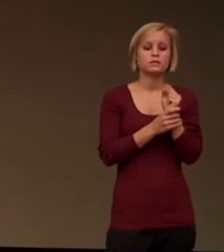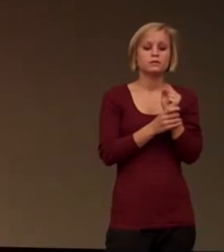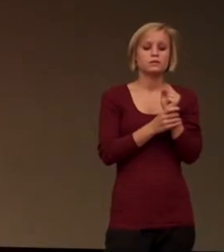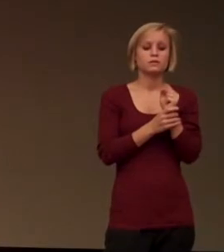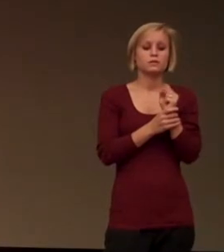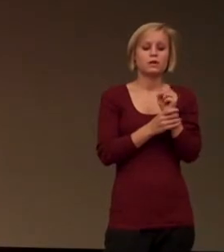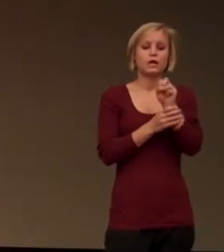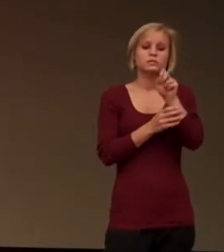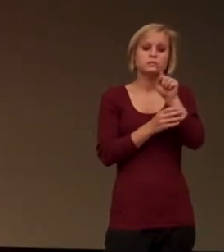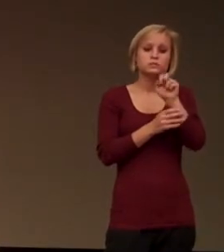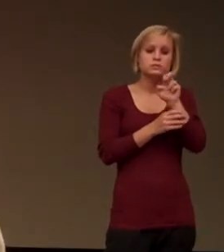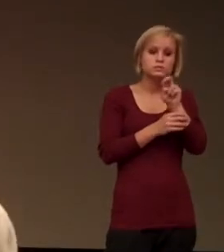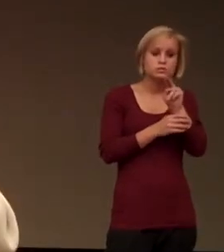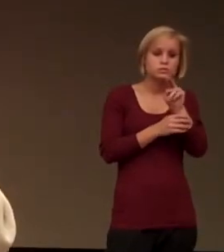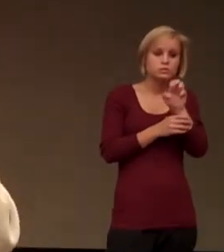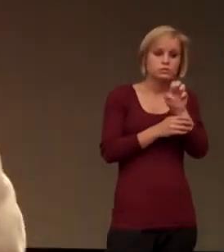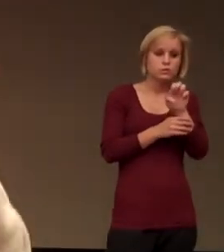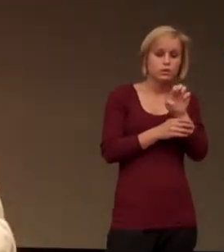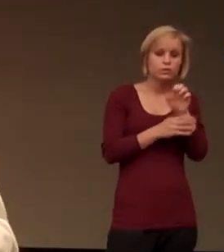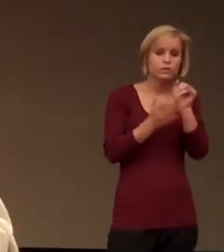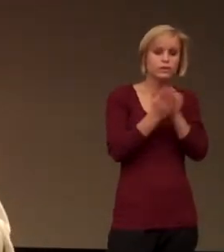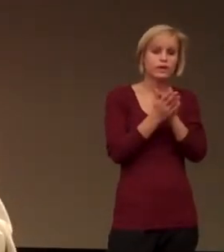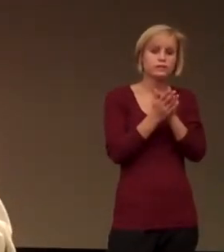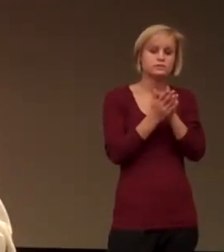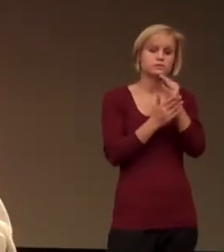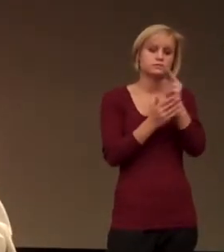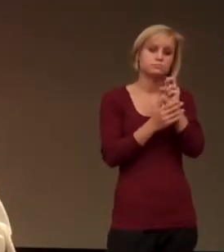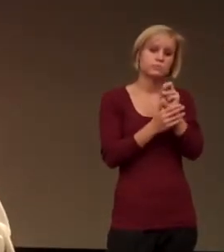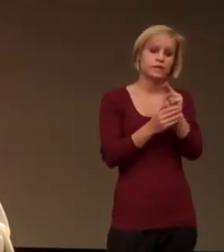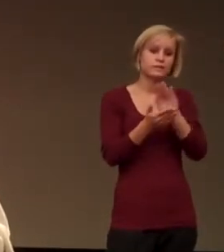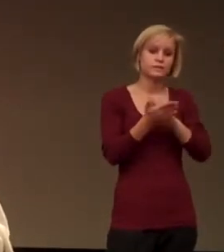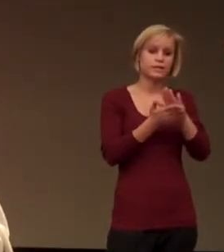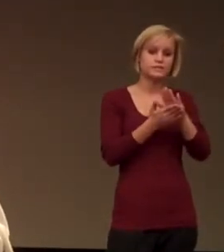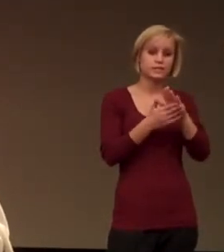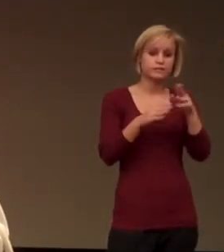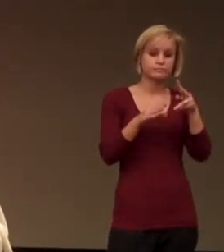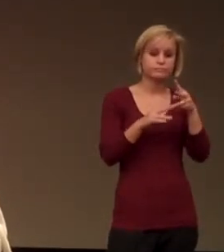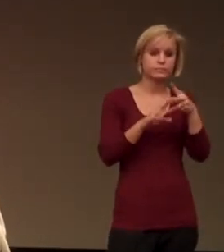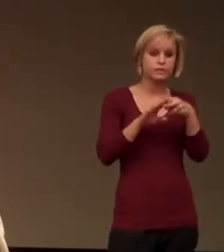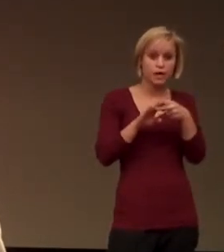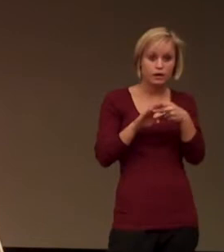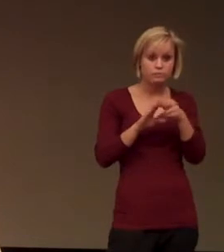a stone that has been nicely cut.